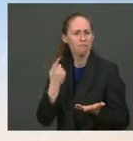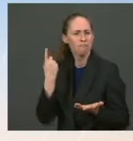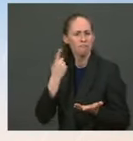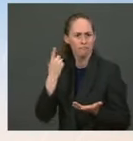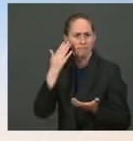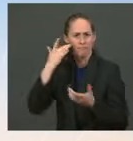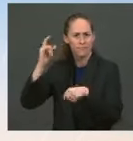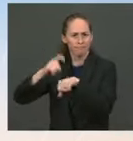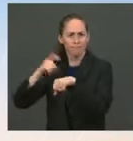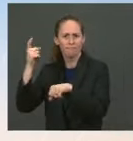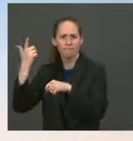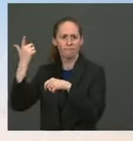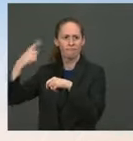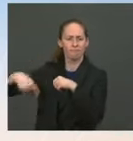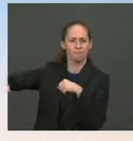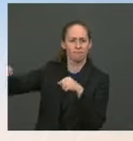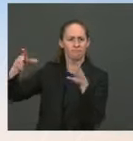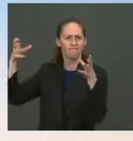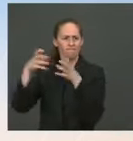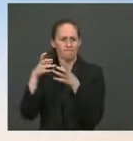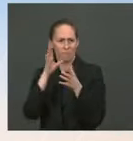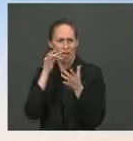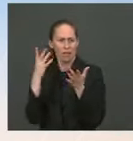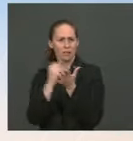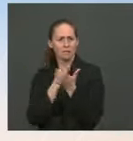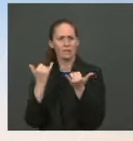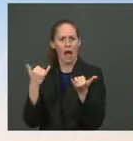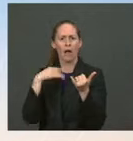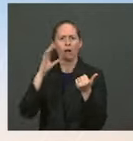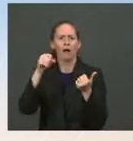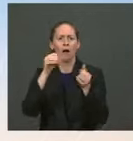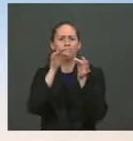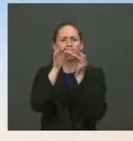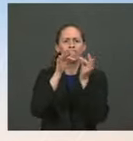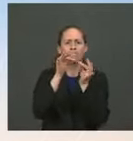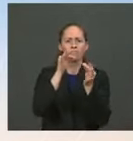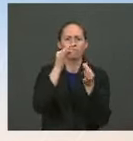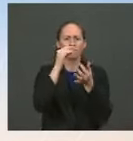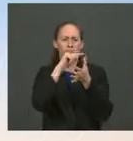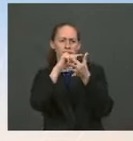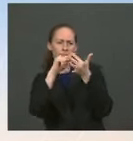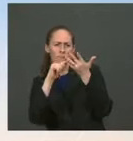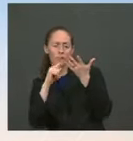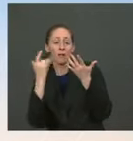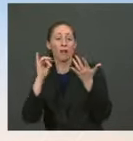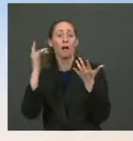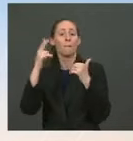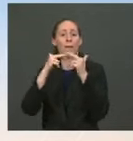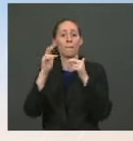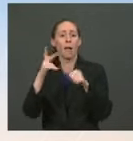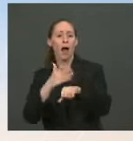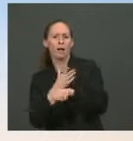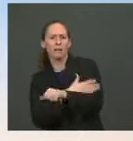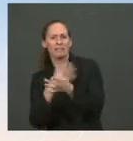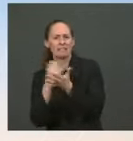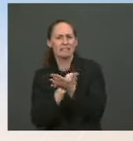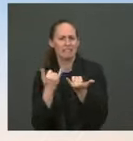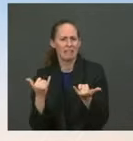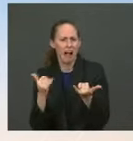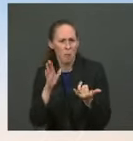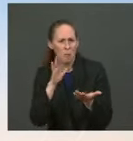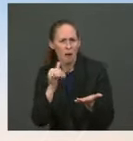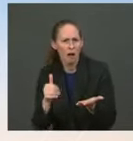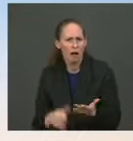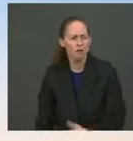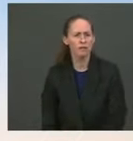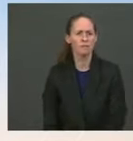road selling and explaining the various components of the infrastructure bill and Build Back Better? Well, I'll say this. The president is doing local